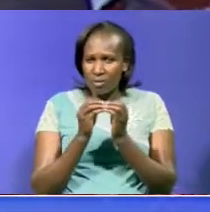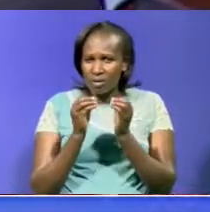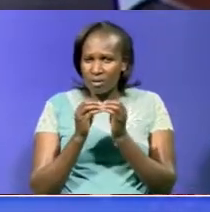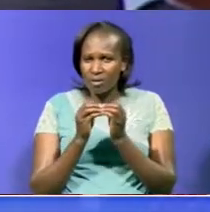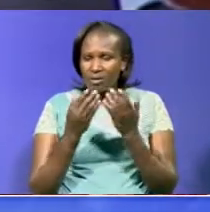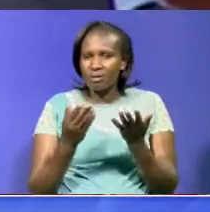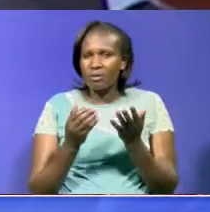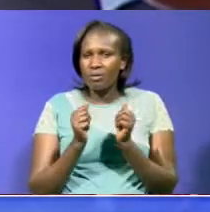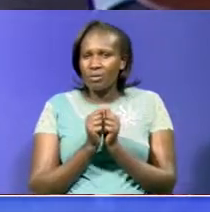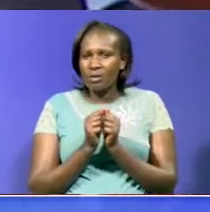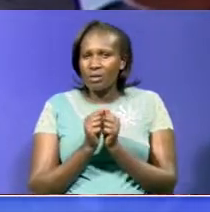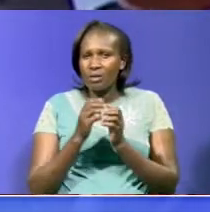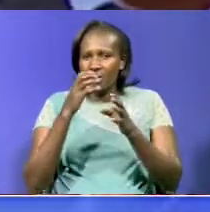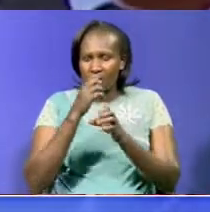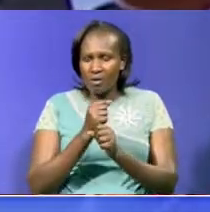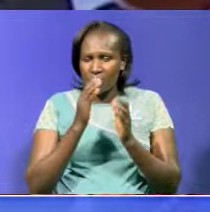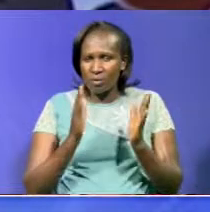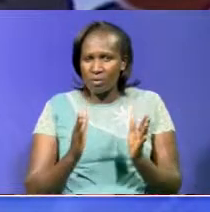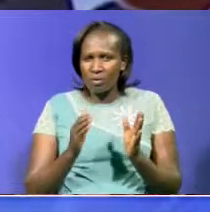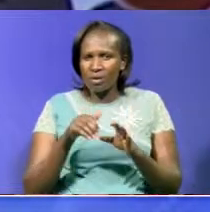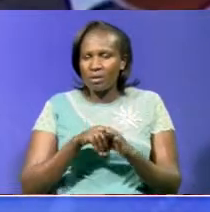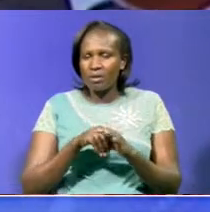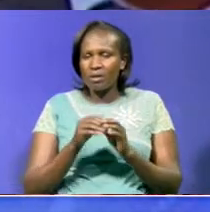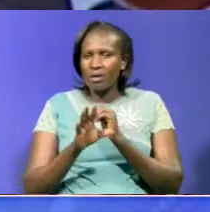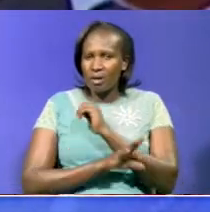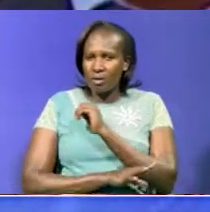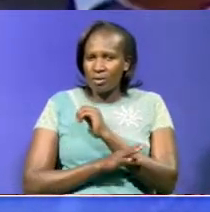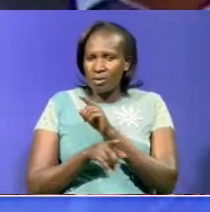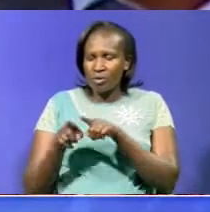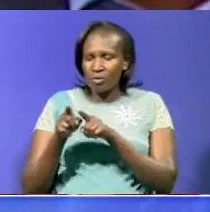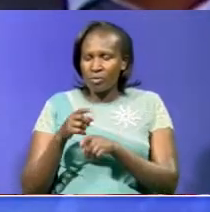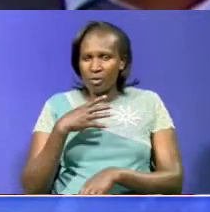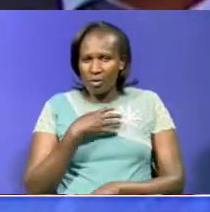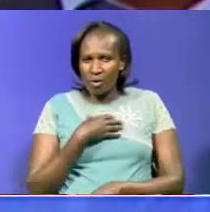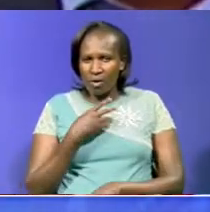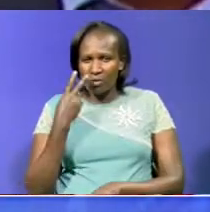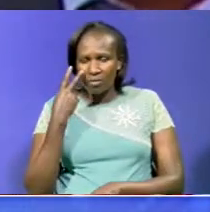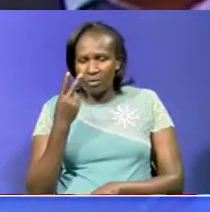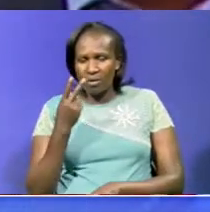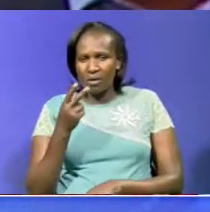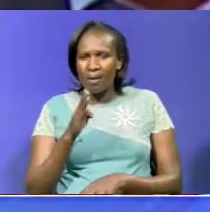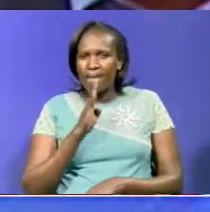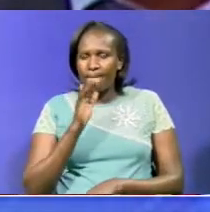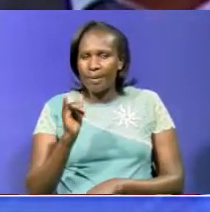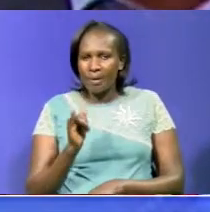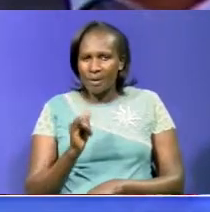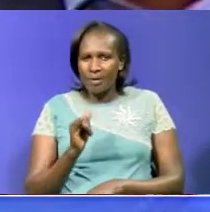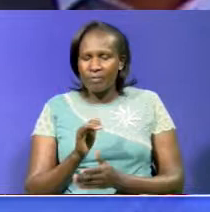various stakeholders in the capital. Today we were honored to be received by His